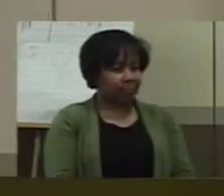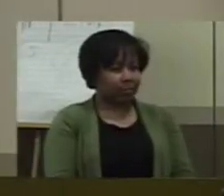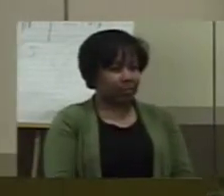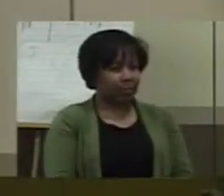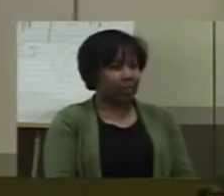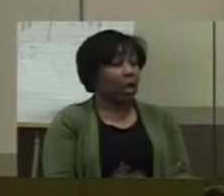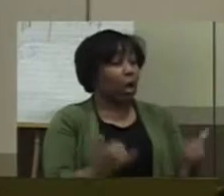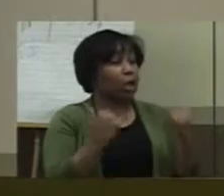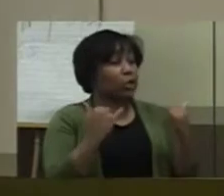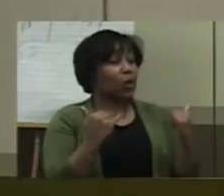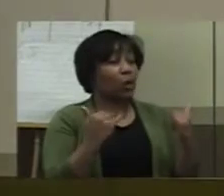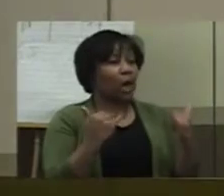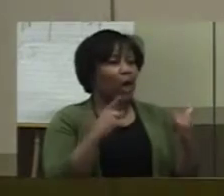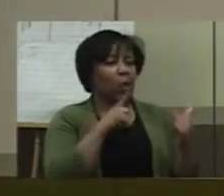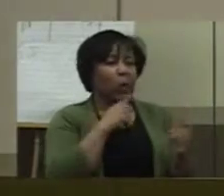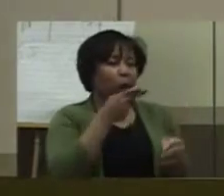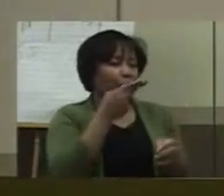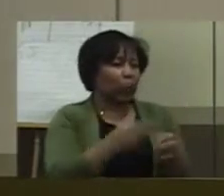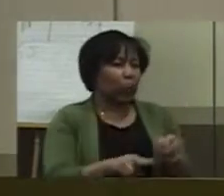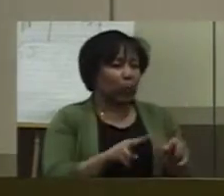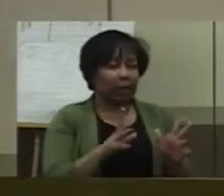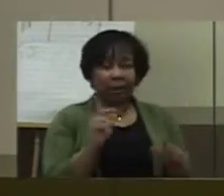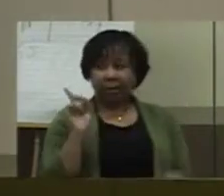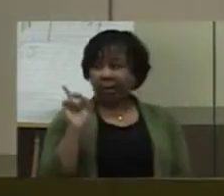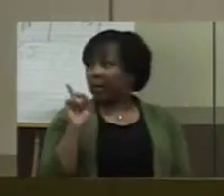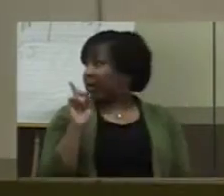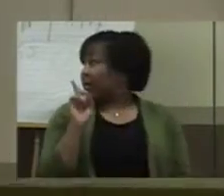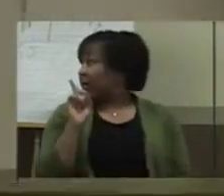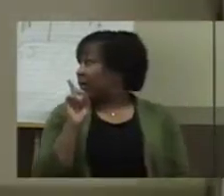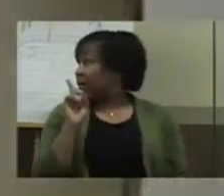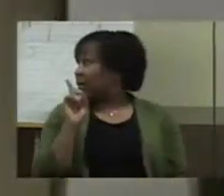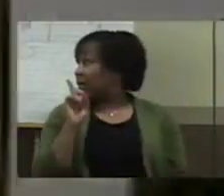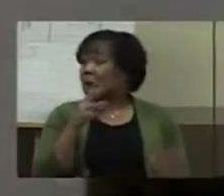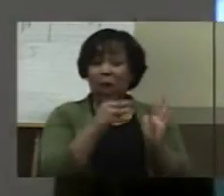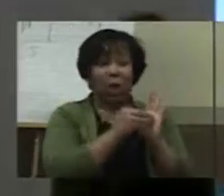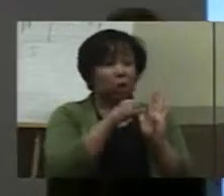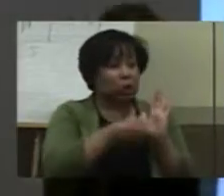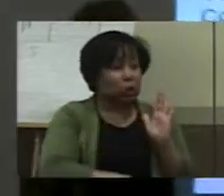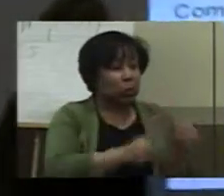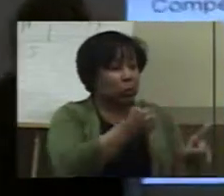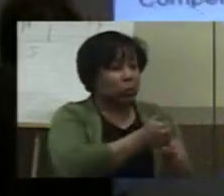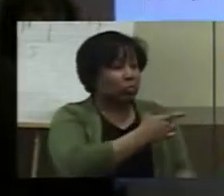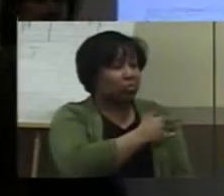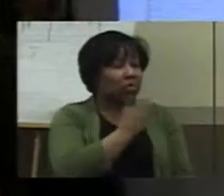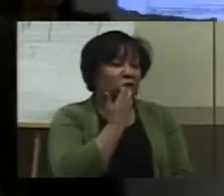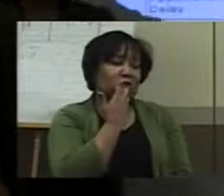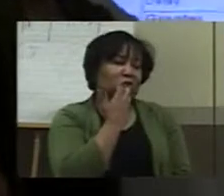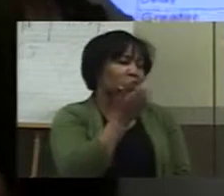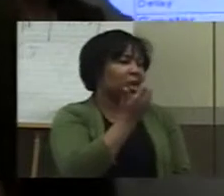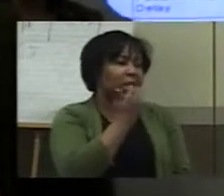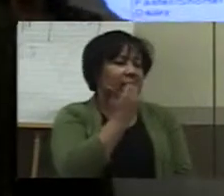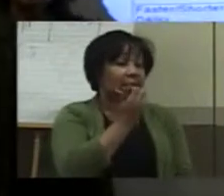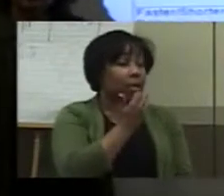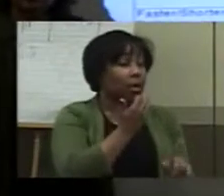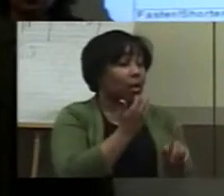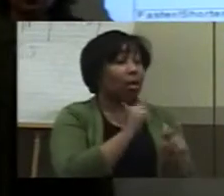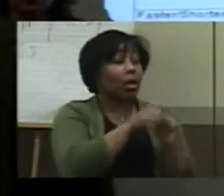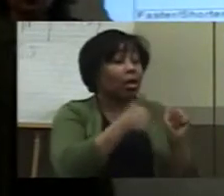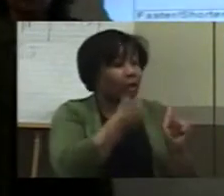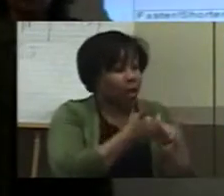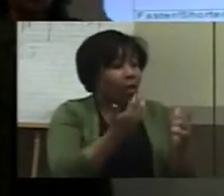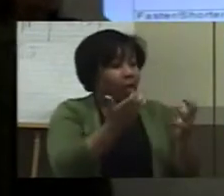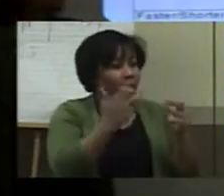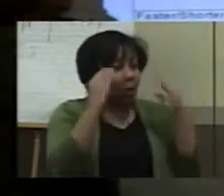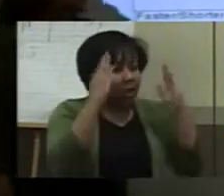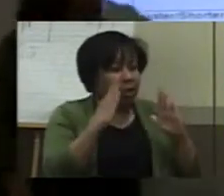So let's take a quick look at a student who is screaming when they want the teacher's